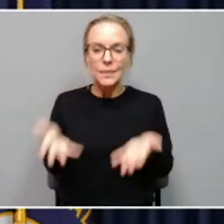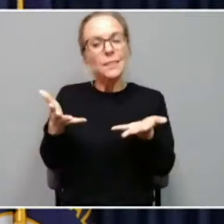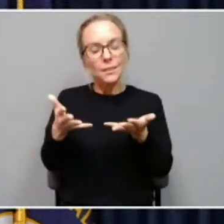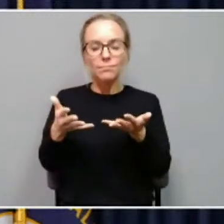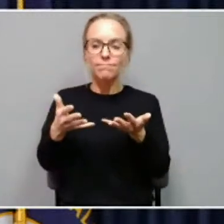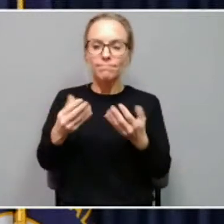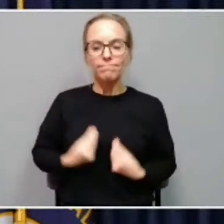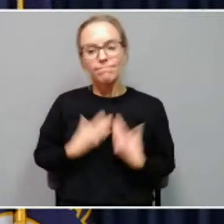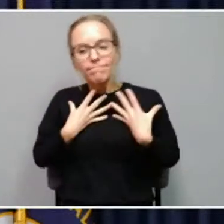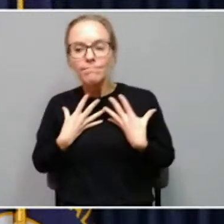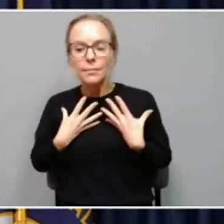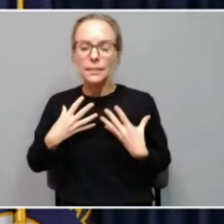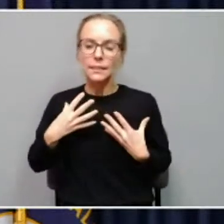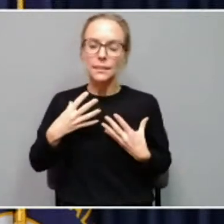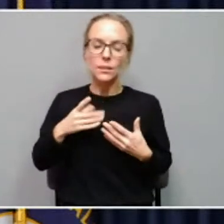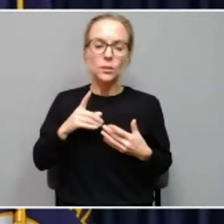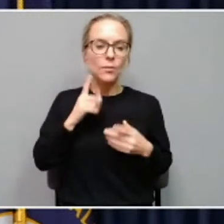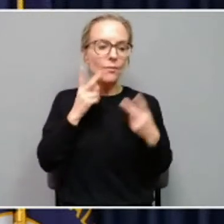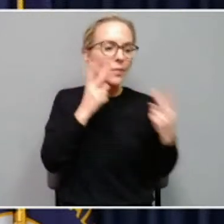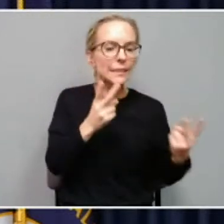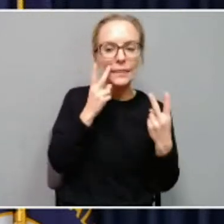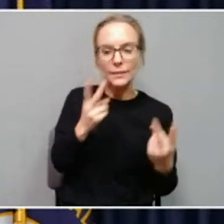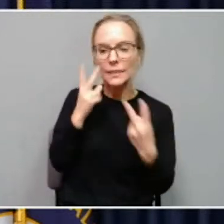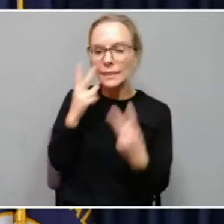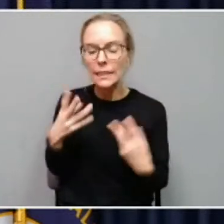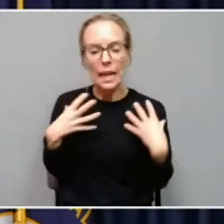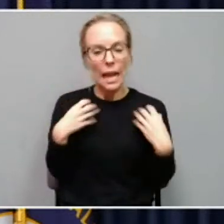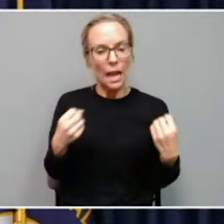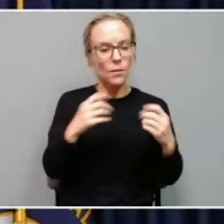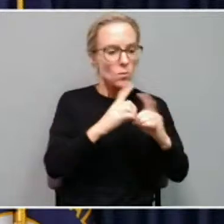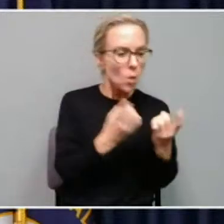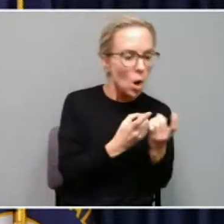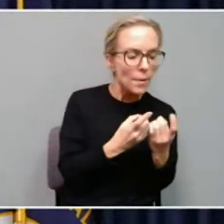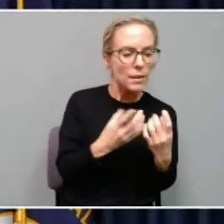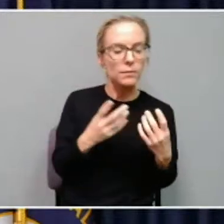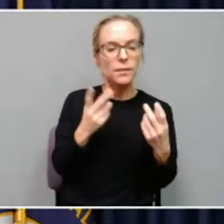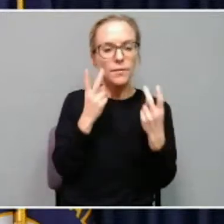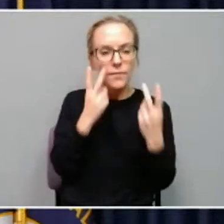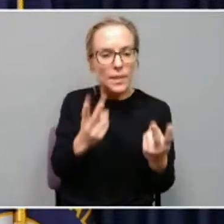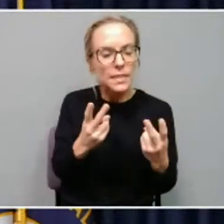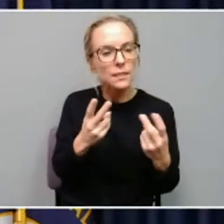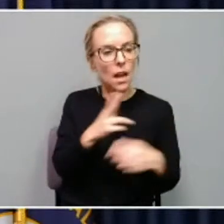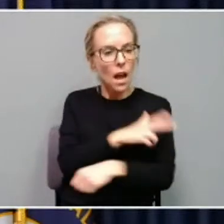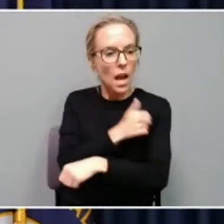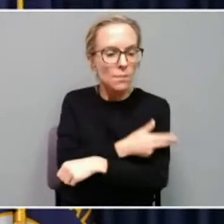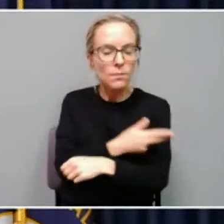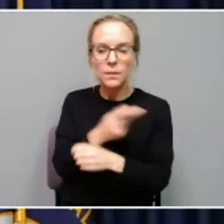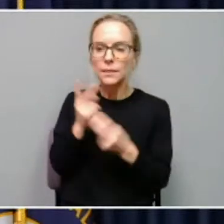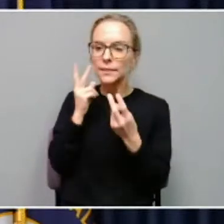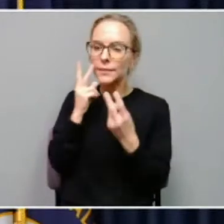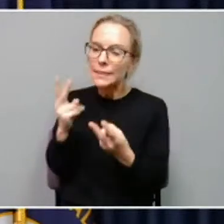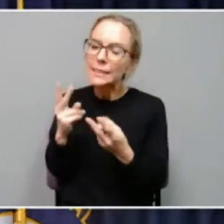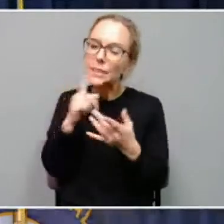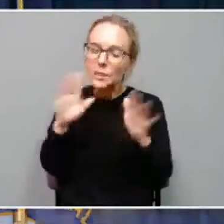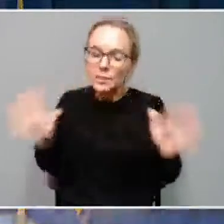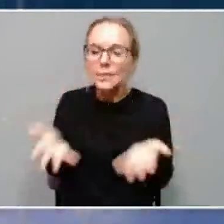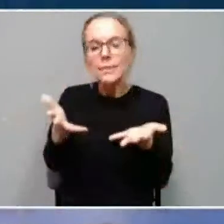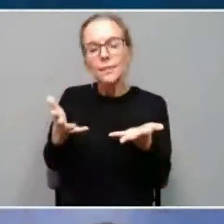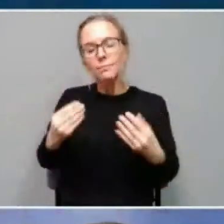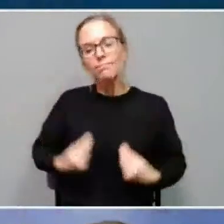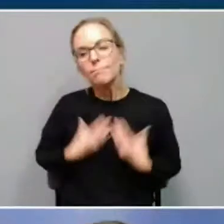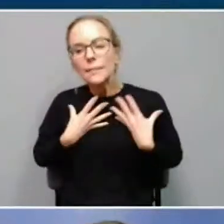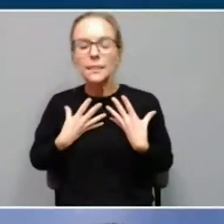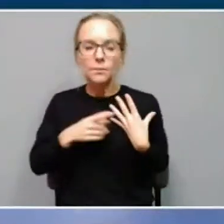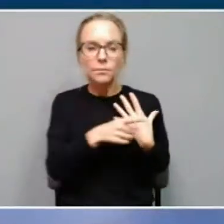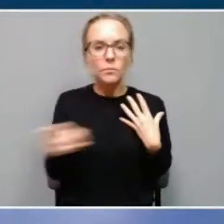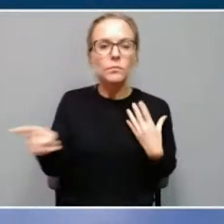health departments, and clinics in the Commonwealth to thank our healthcare heroes, to thank them who are working to keep our people safe. I wanted to personally